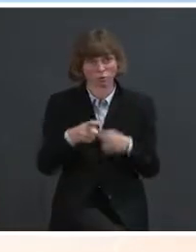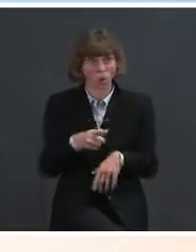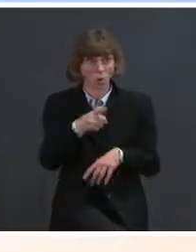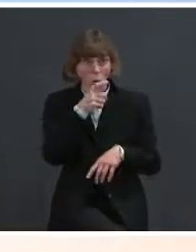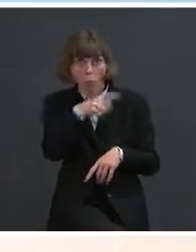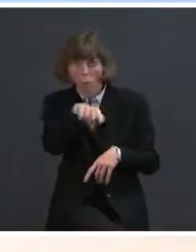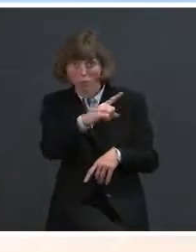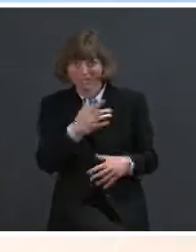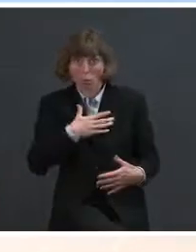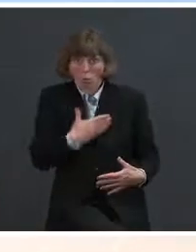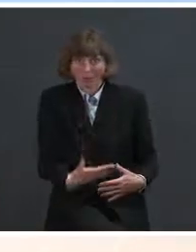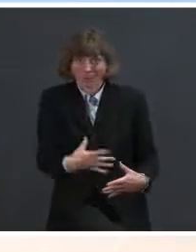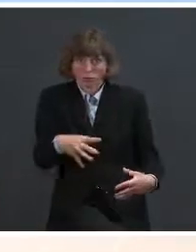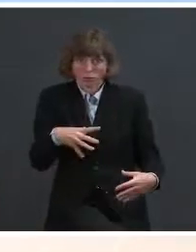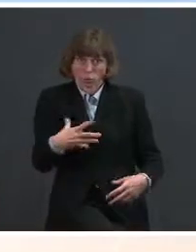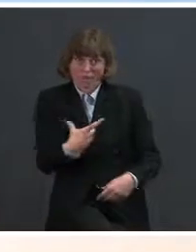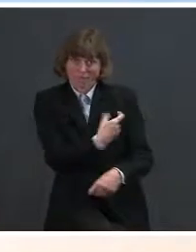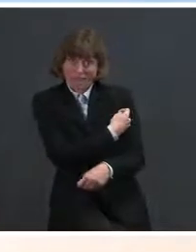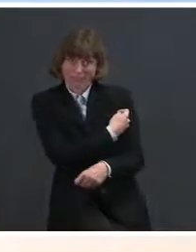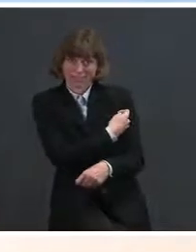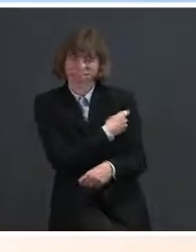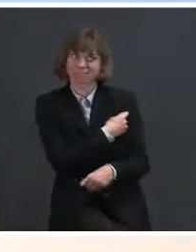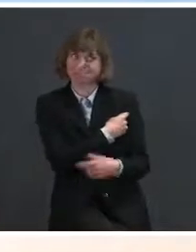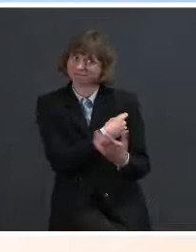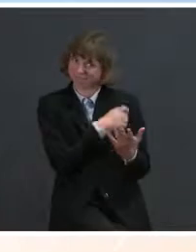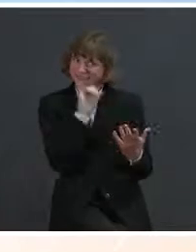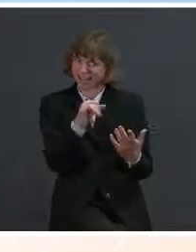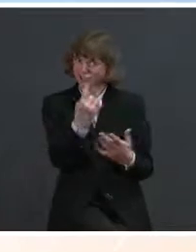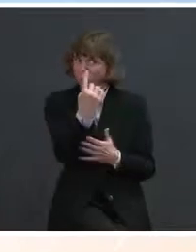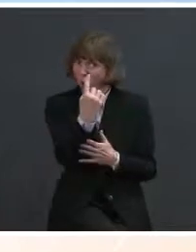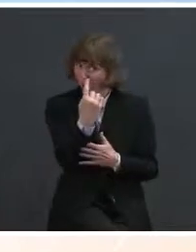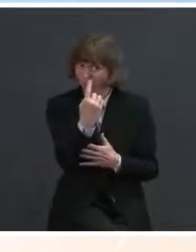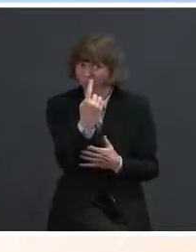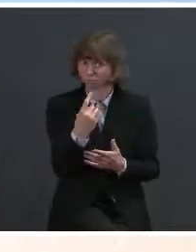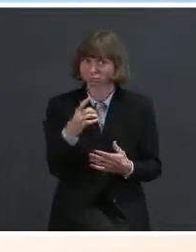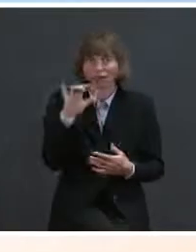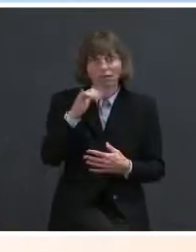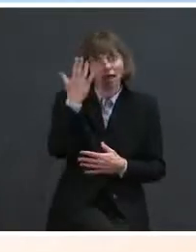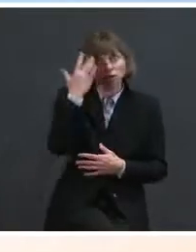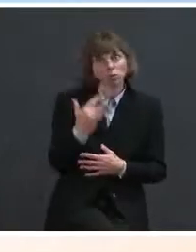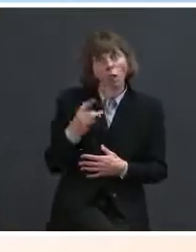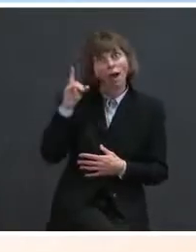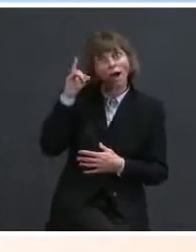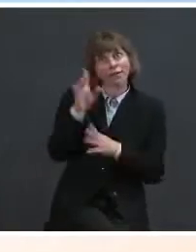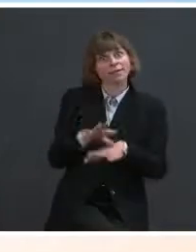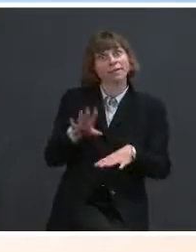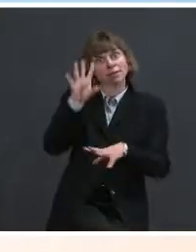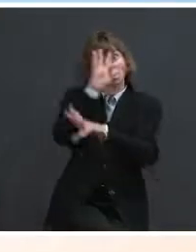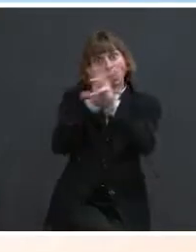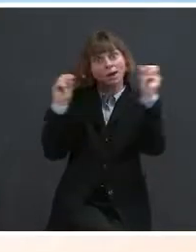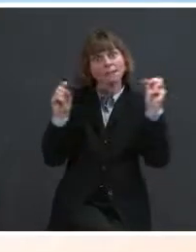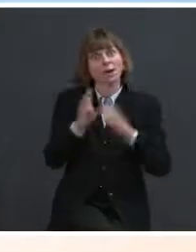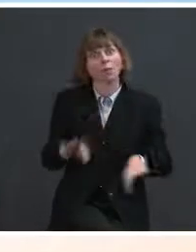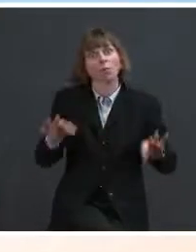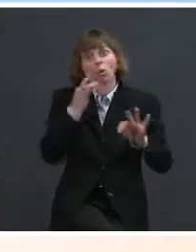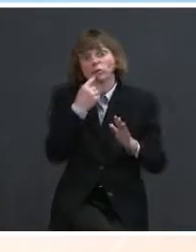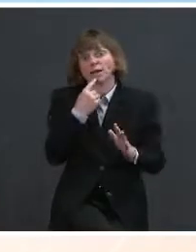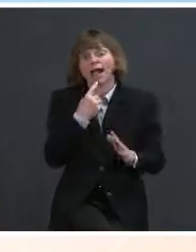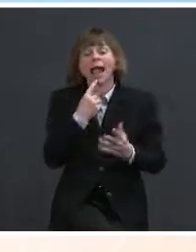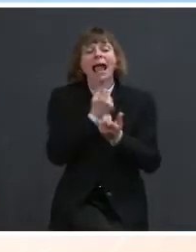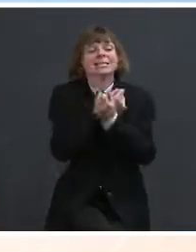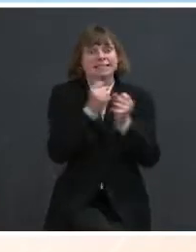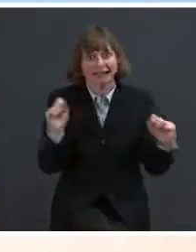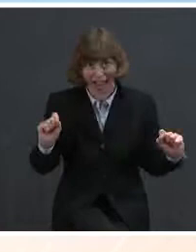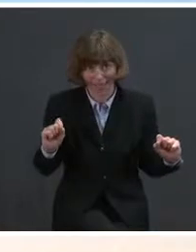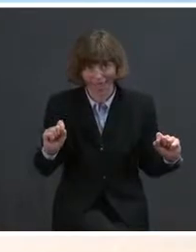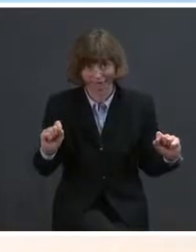and that's why it was so important for the president to convey that it is safe, it is effective. Tell your friends and neighbors